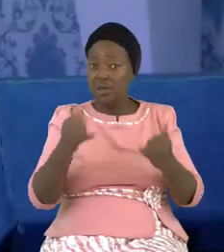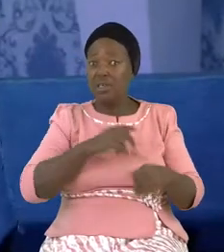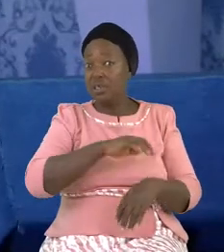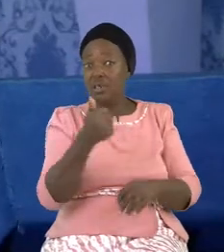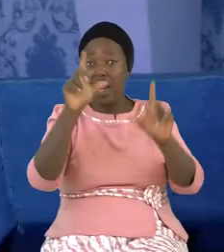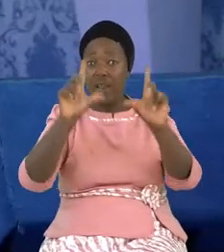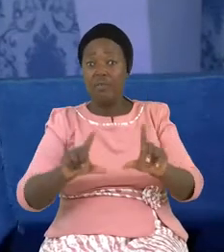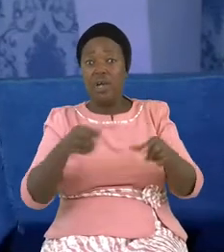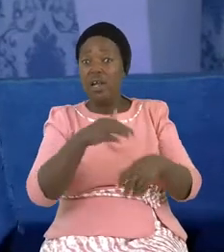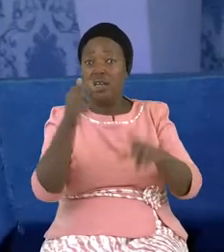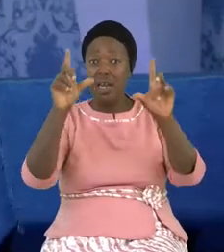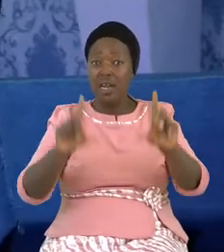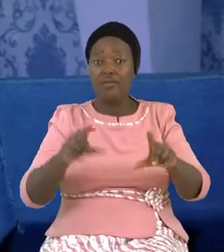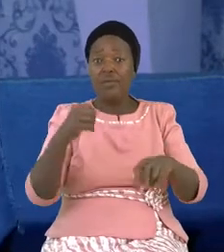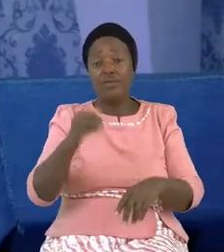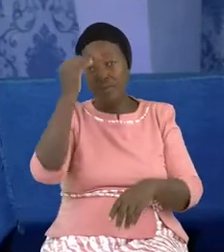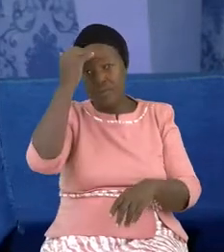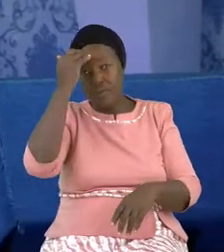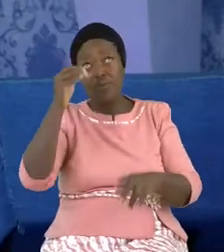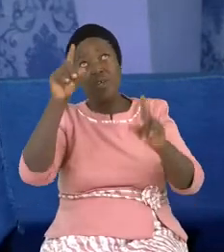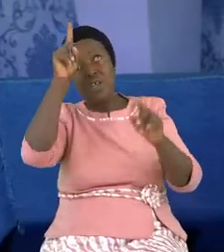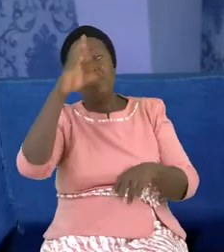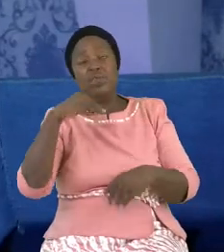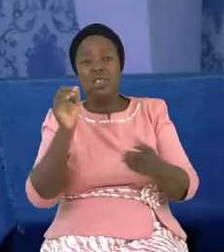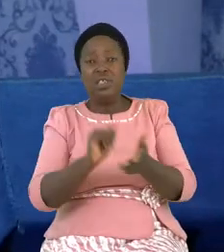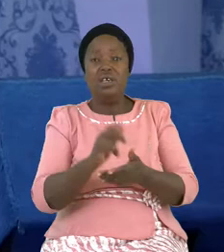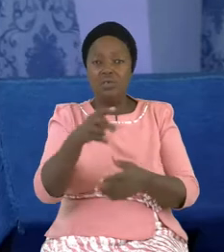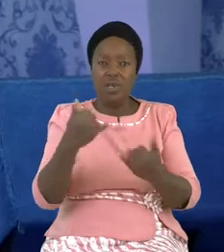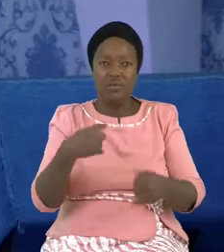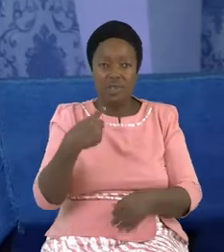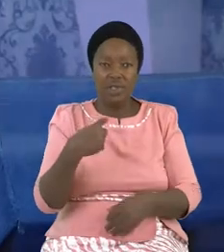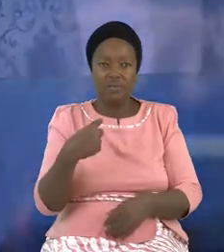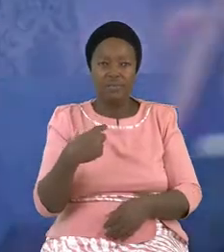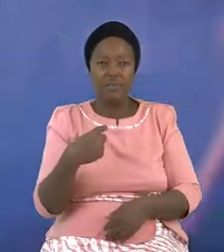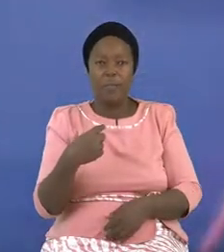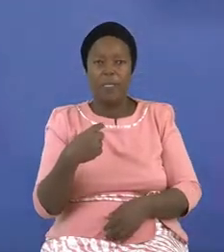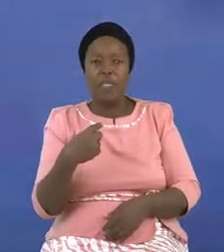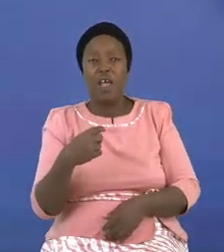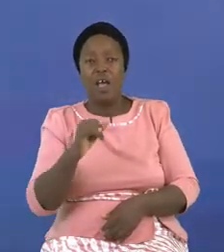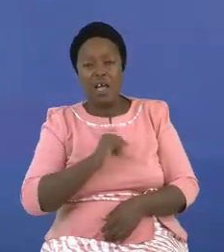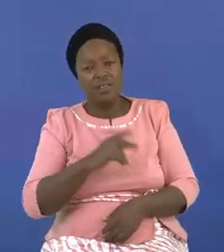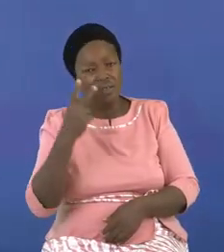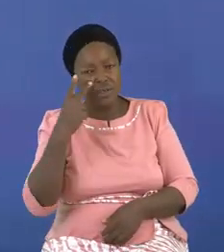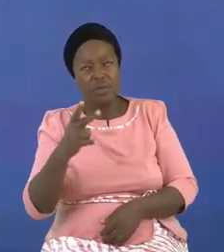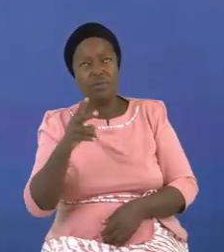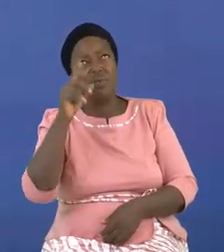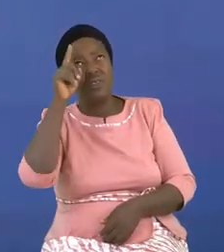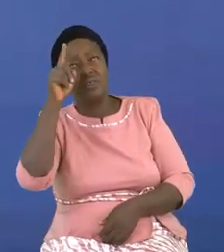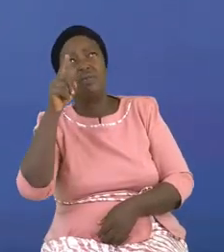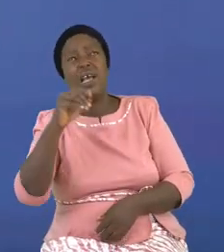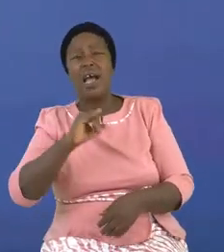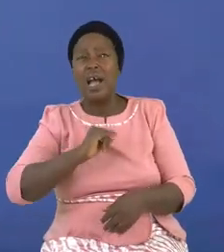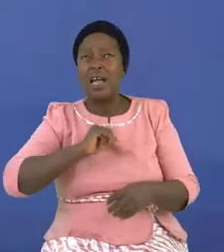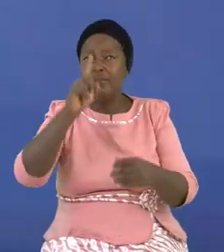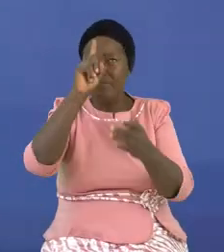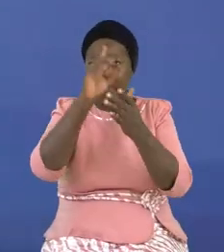another level of knowing him that you now say, I saw him. I believed in my